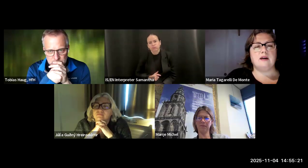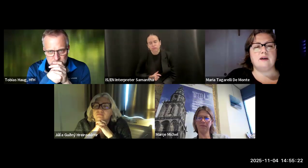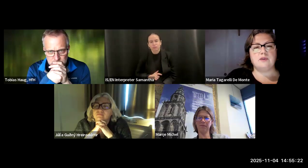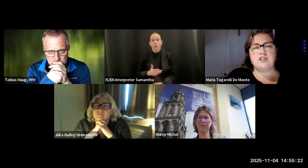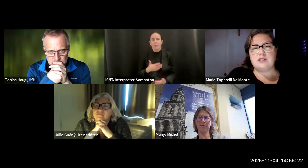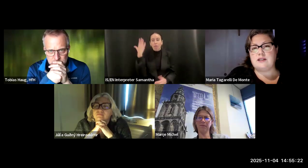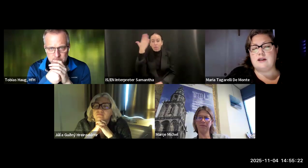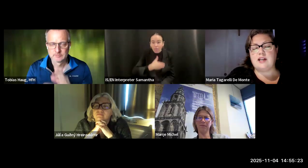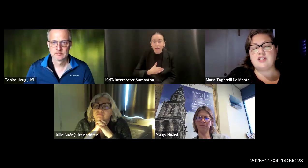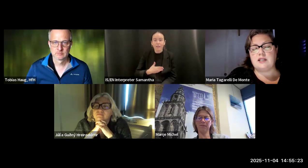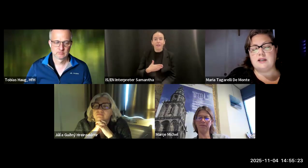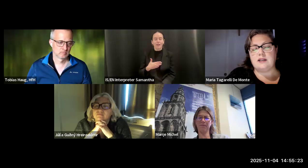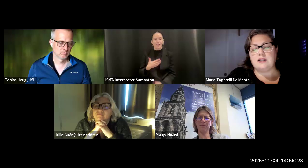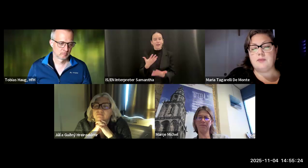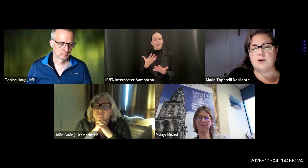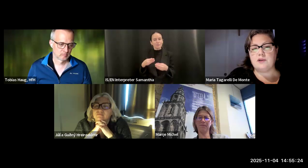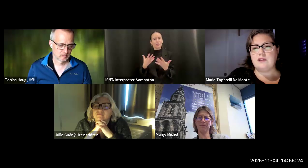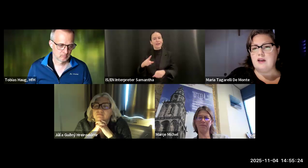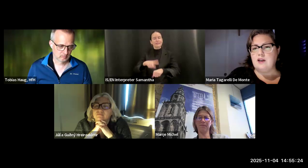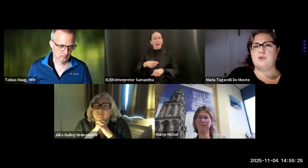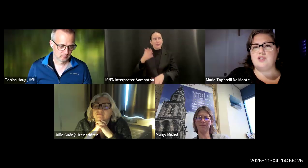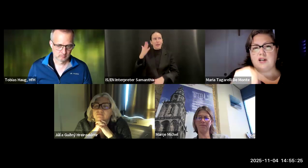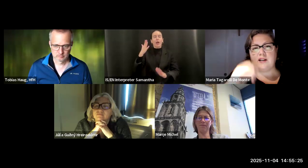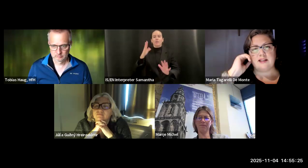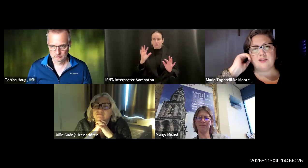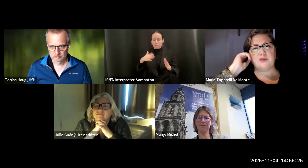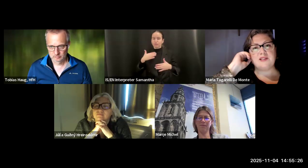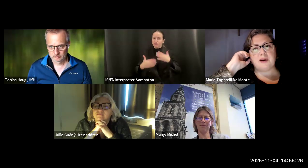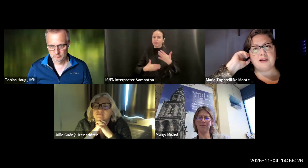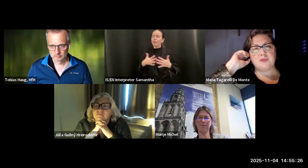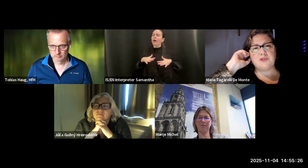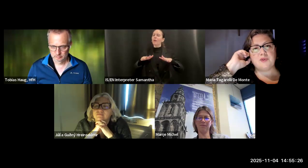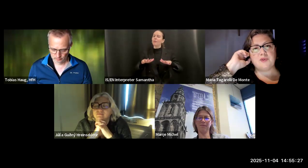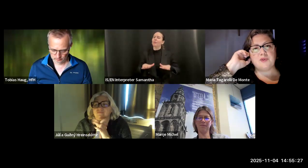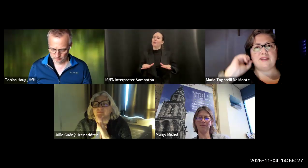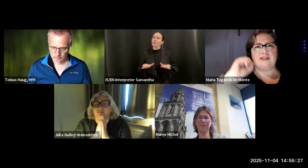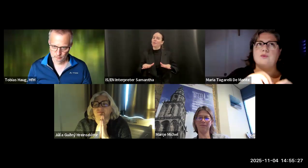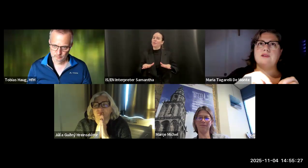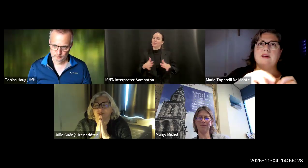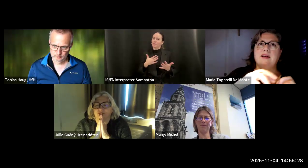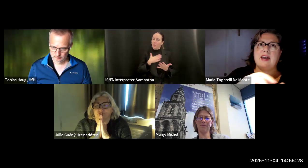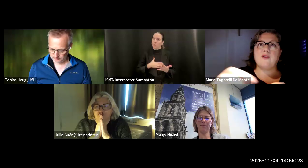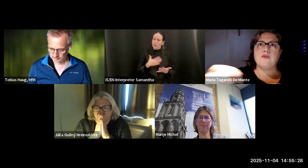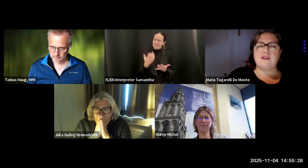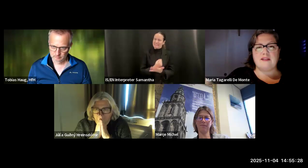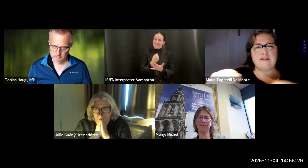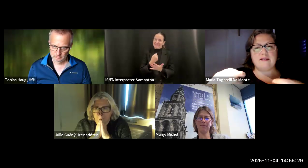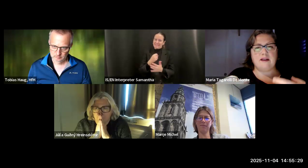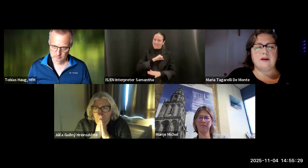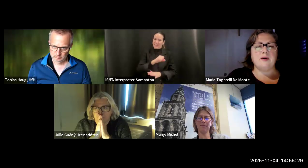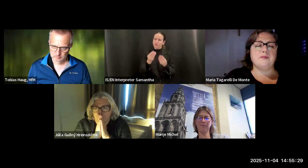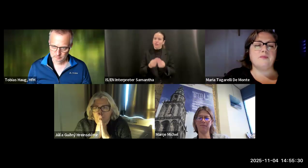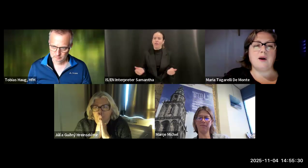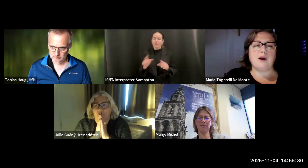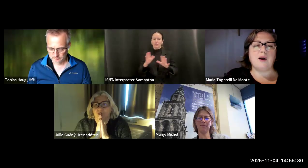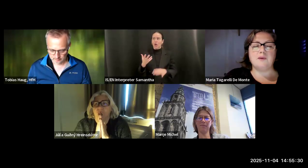self-awareness, which is actually important to adjust as soon as possible so that they won't carry